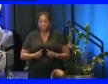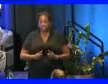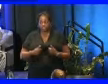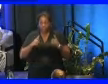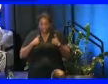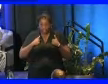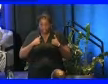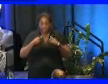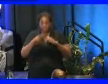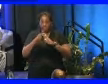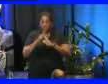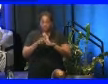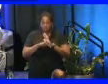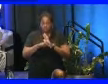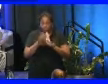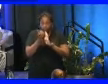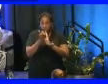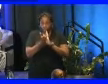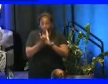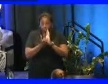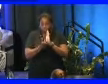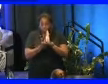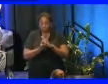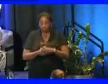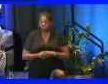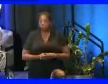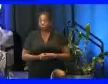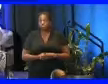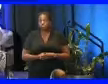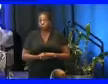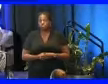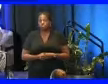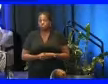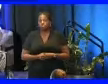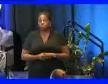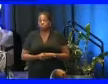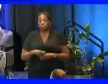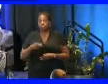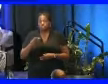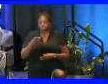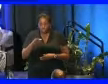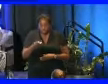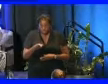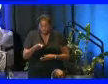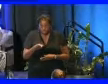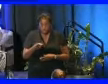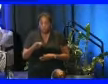living principles where you enable